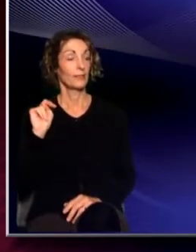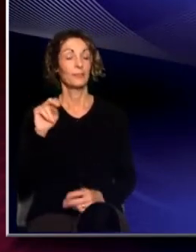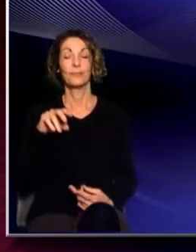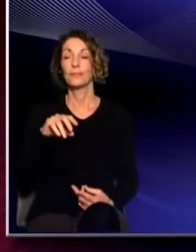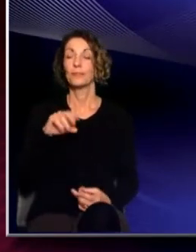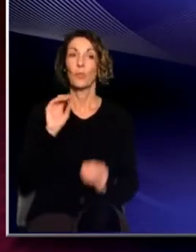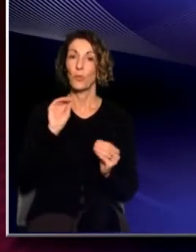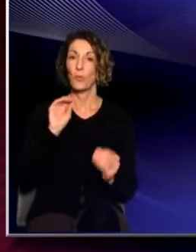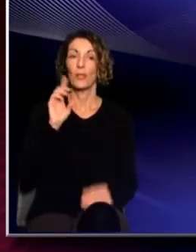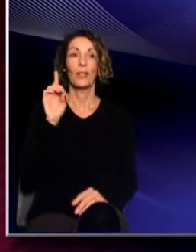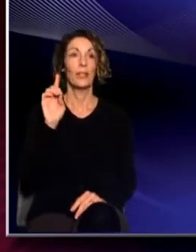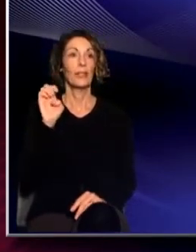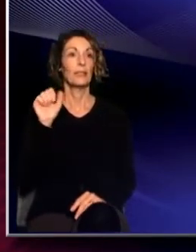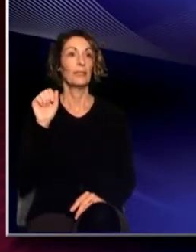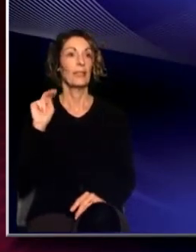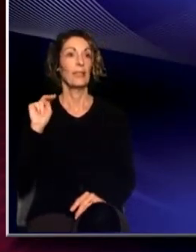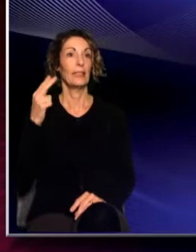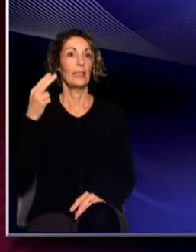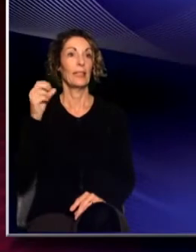Dean Howard,